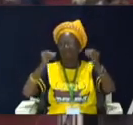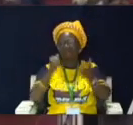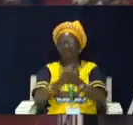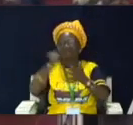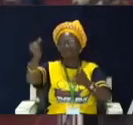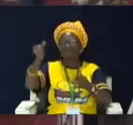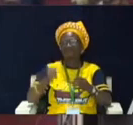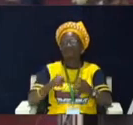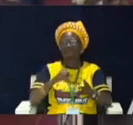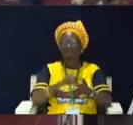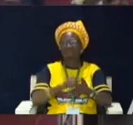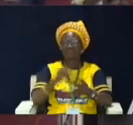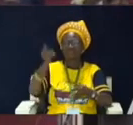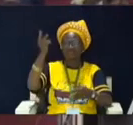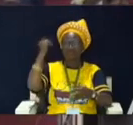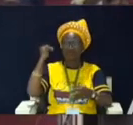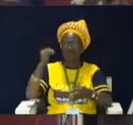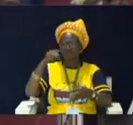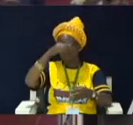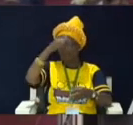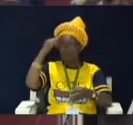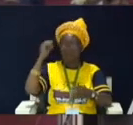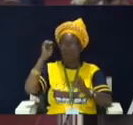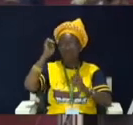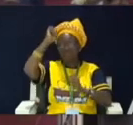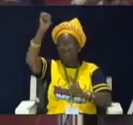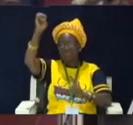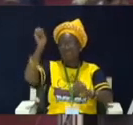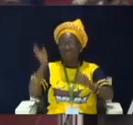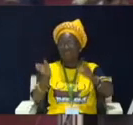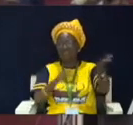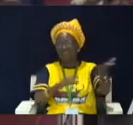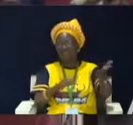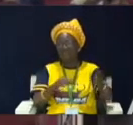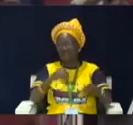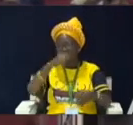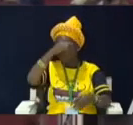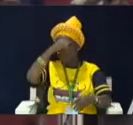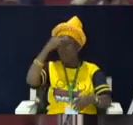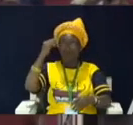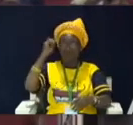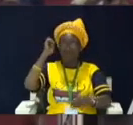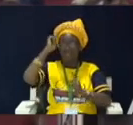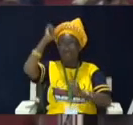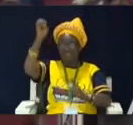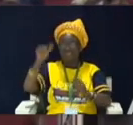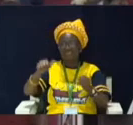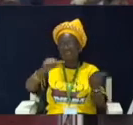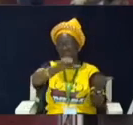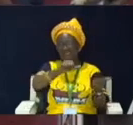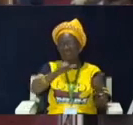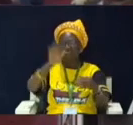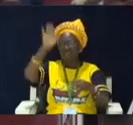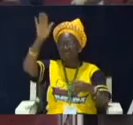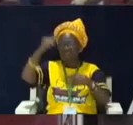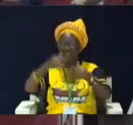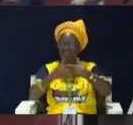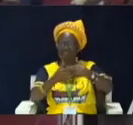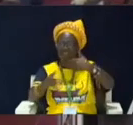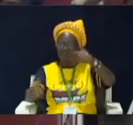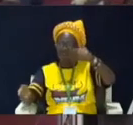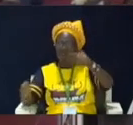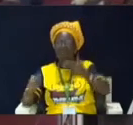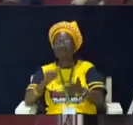It was because he died, because he shed his blood, that we can now